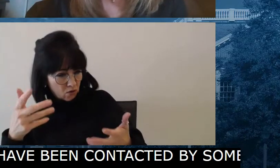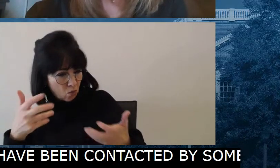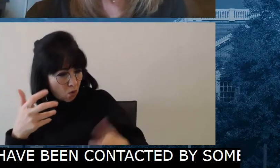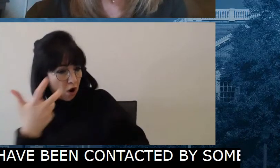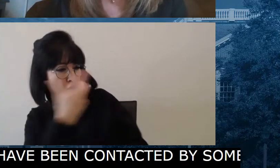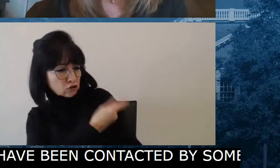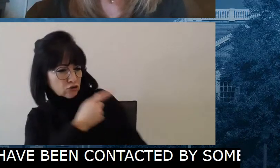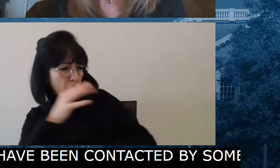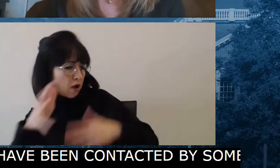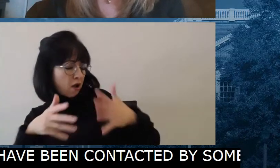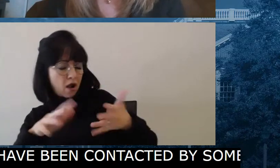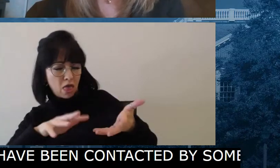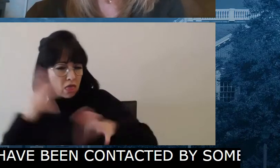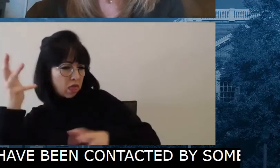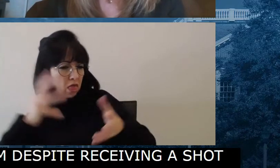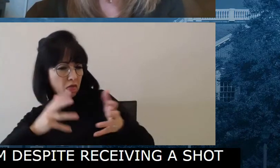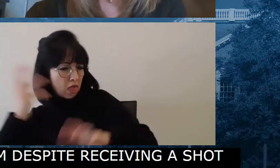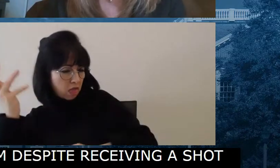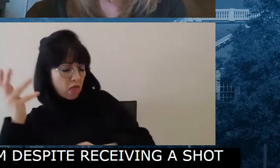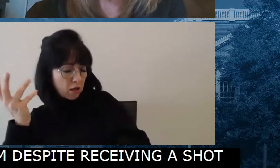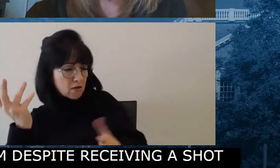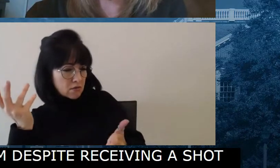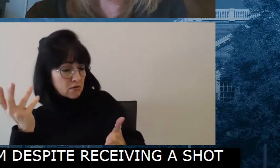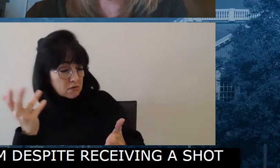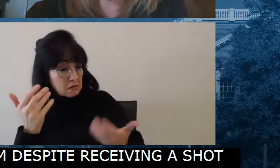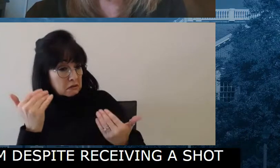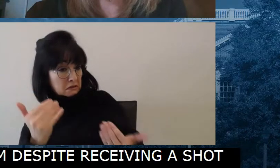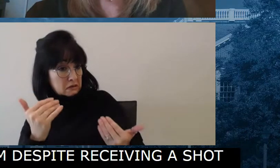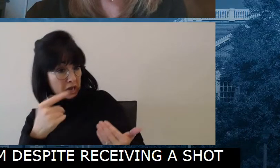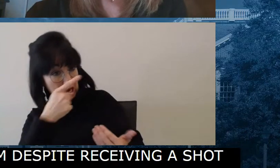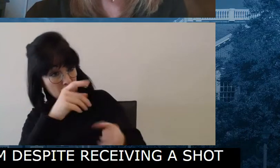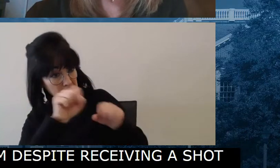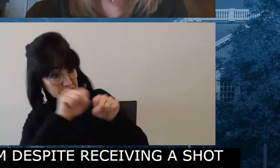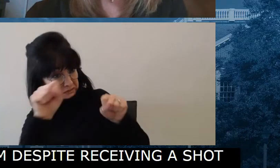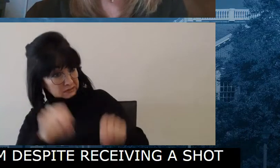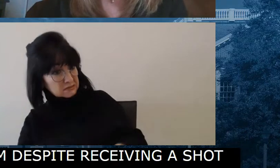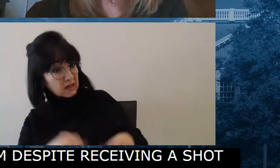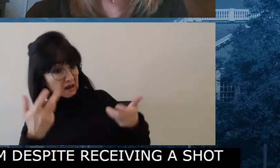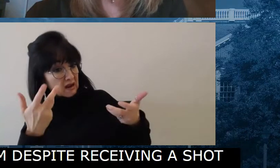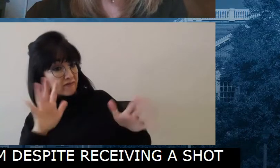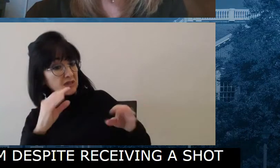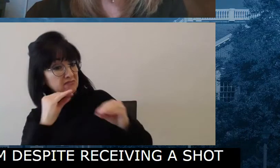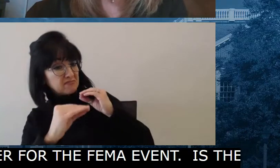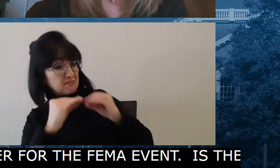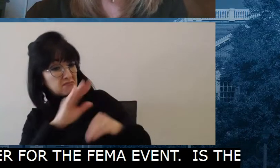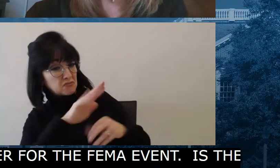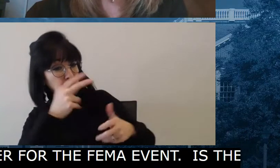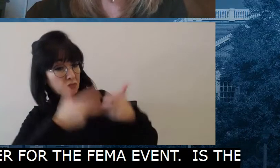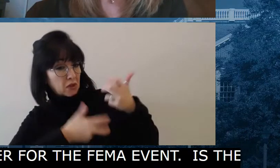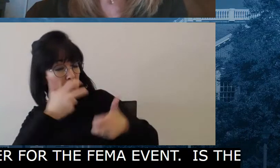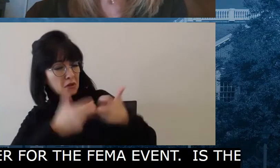problem, and what should those people do to make sure they get their vaccine?